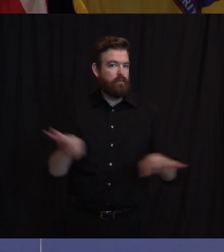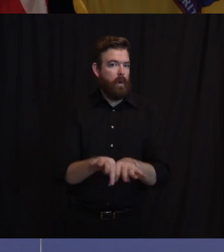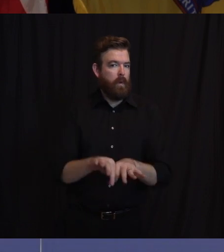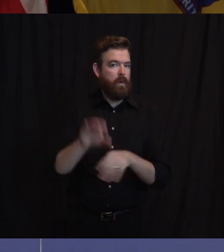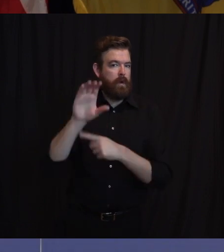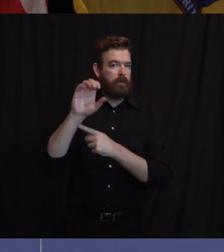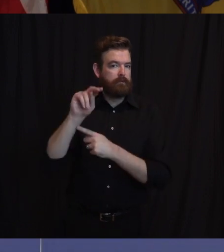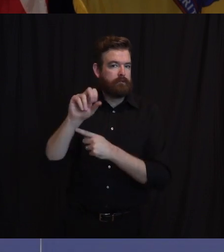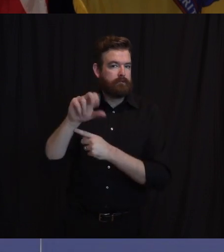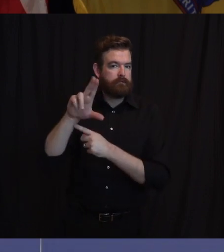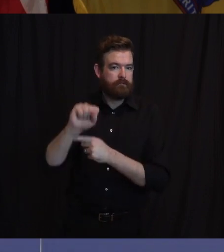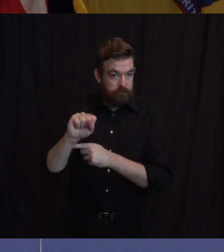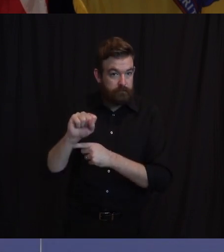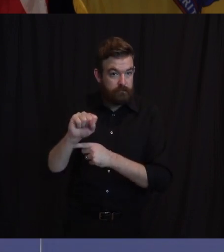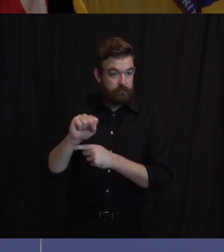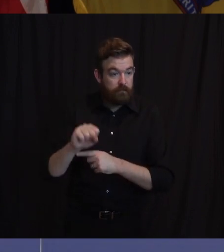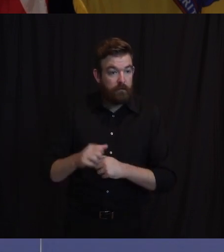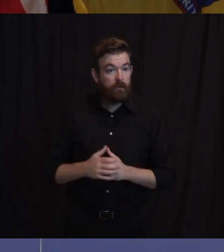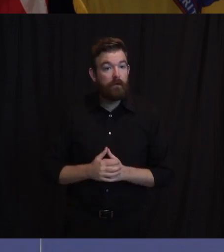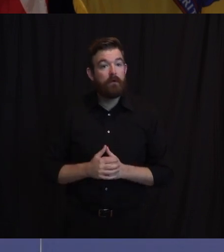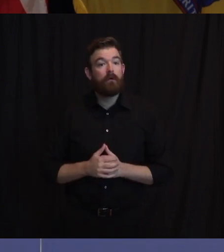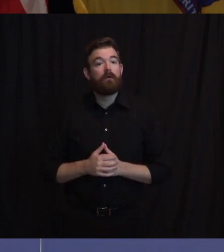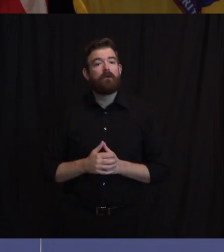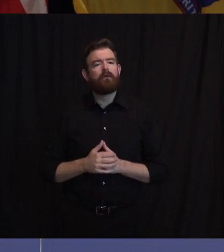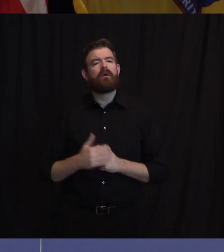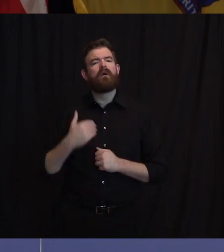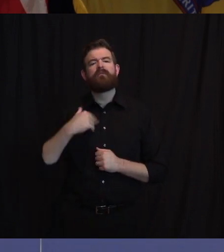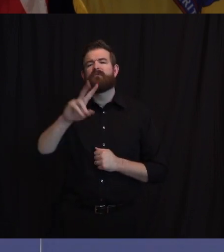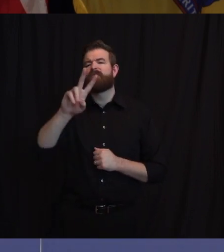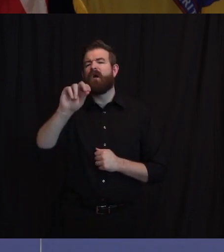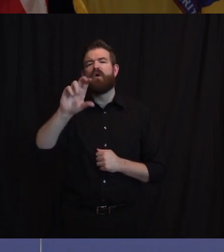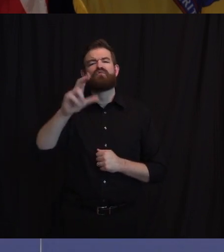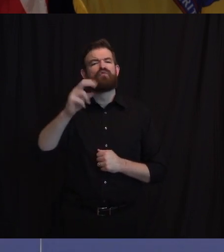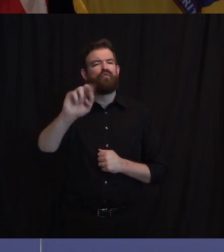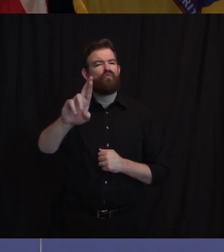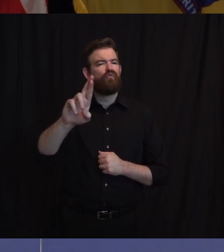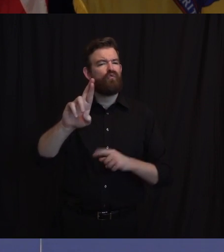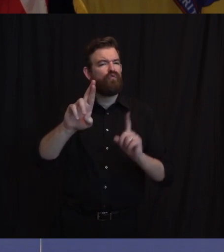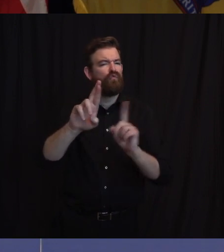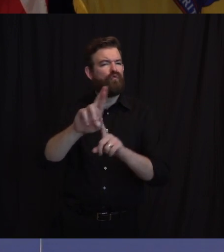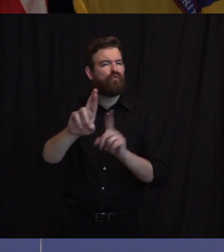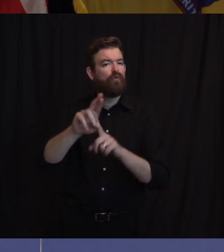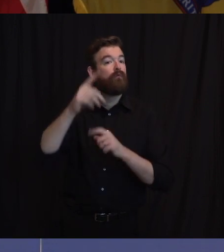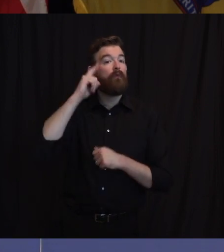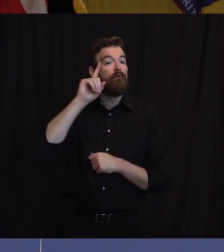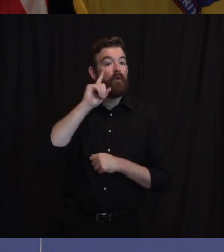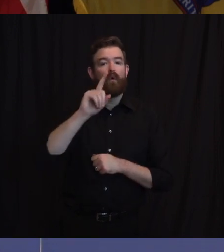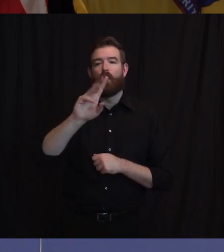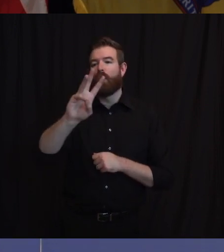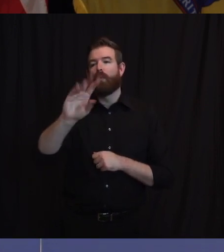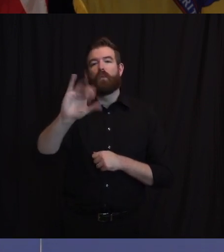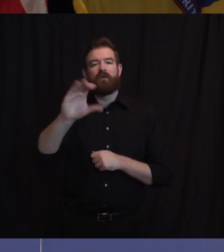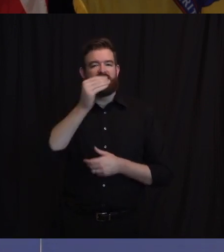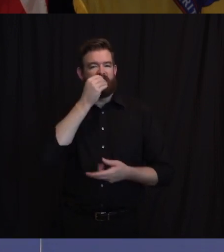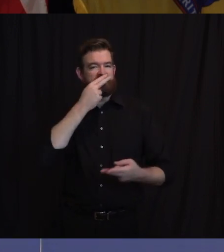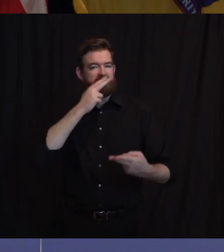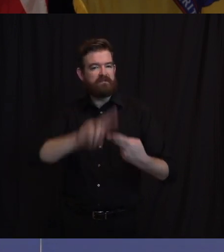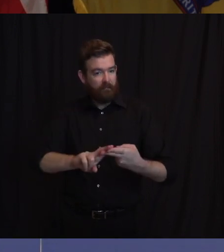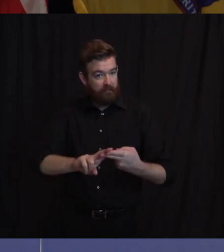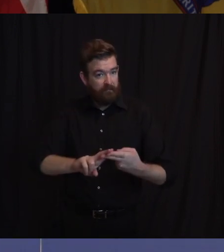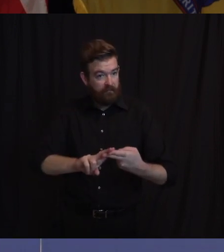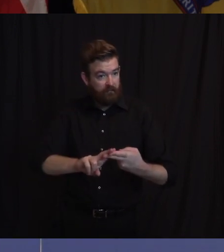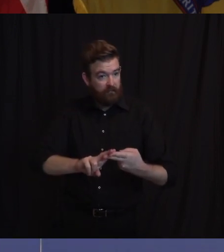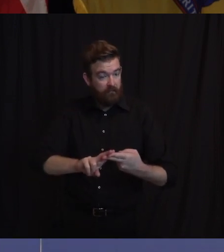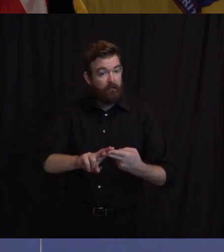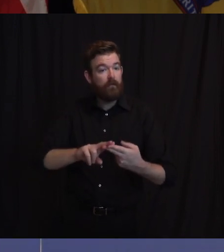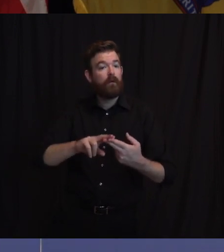prices for our New Jersey WIC program, which provides nutritious food for low or moderate income pregnant women, new mothers,